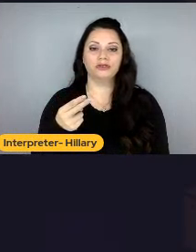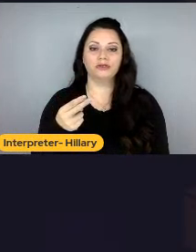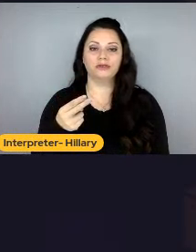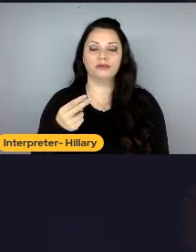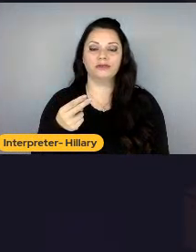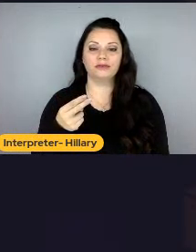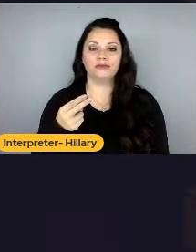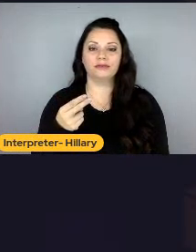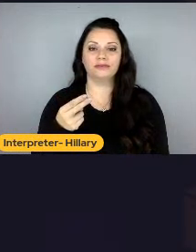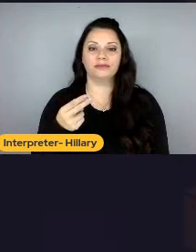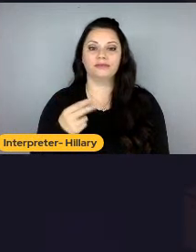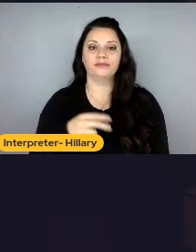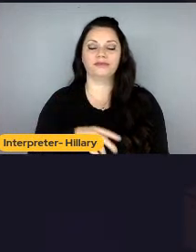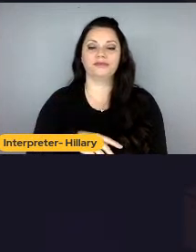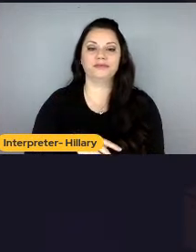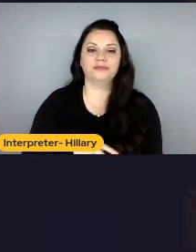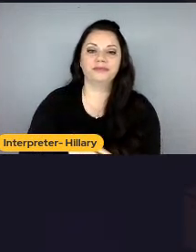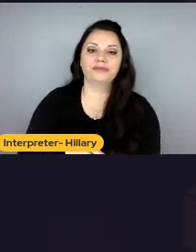and